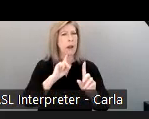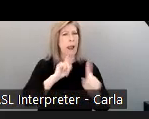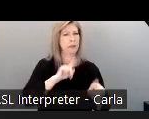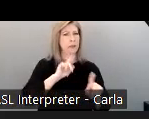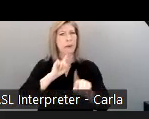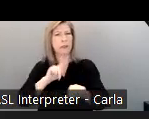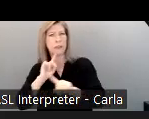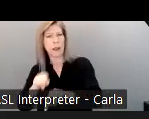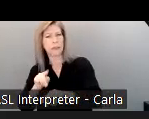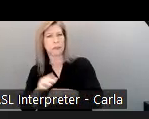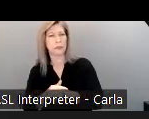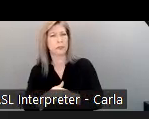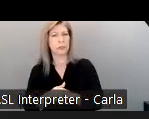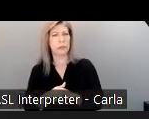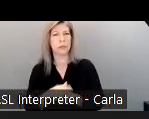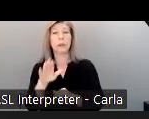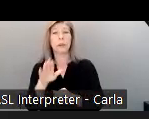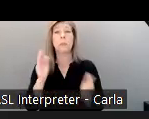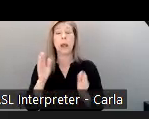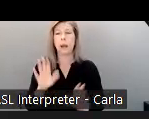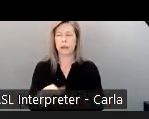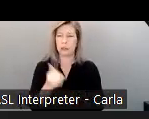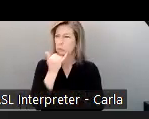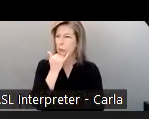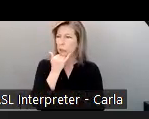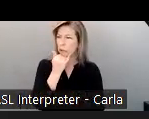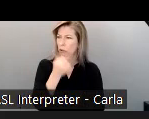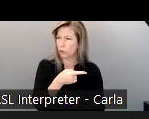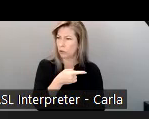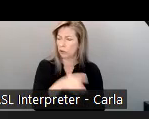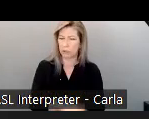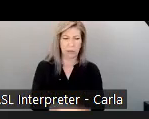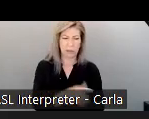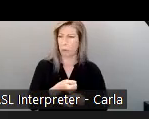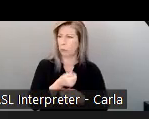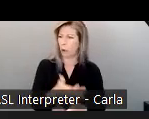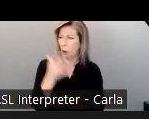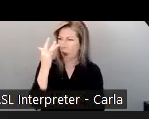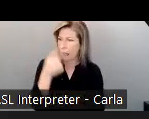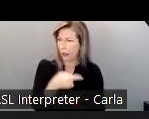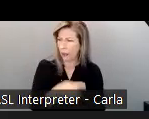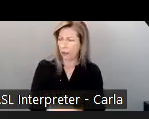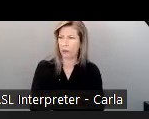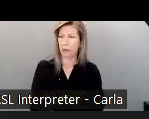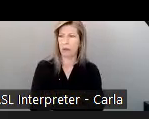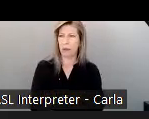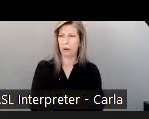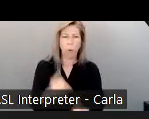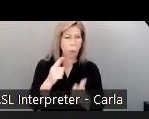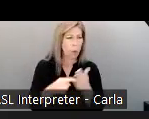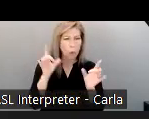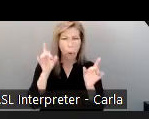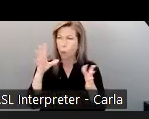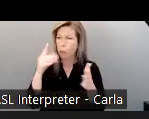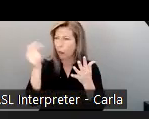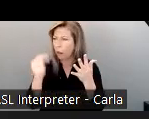what's wrong with you, or why are you burnt out, or what are all the horrible things that have ever happened to you.